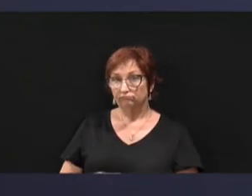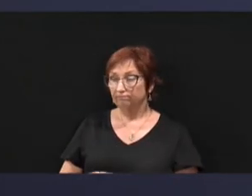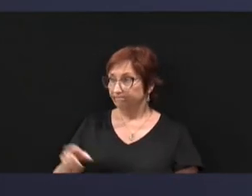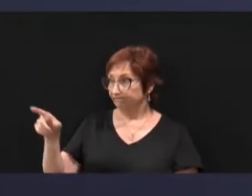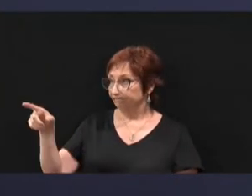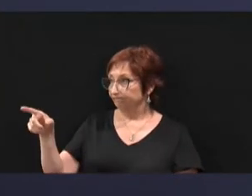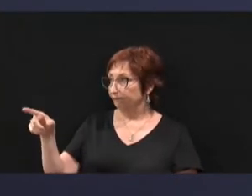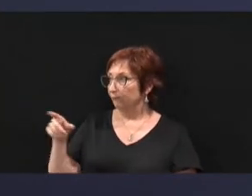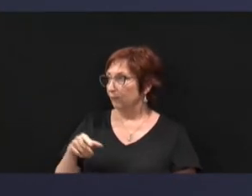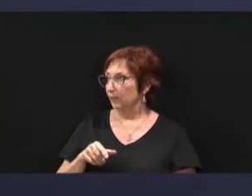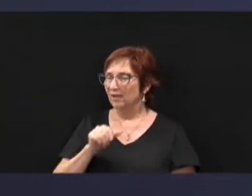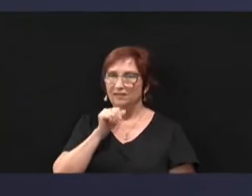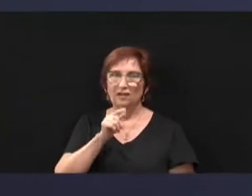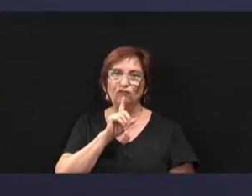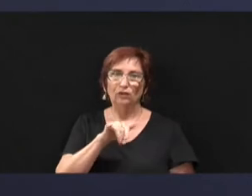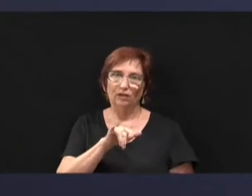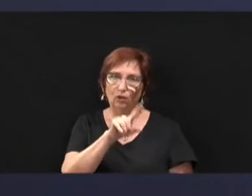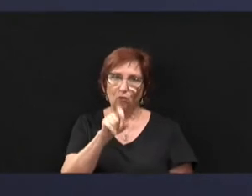Yes.